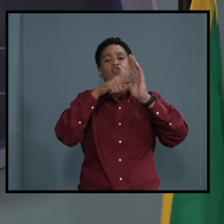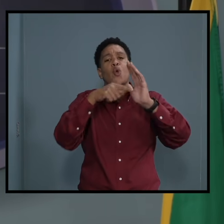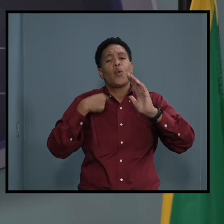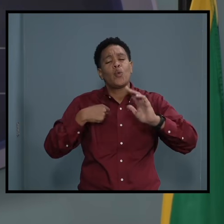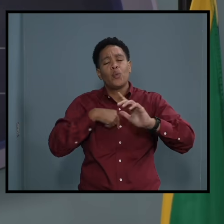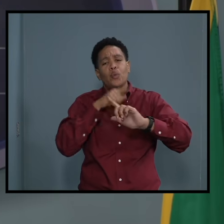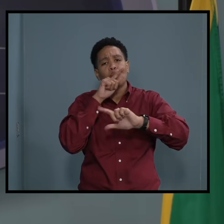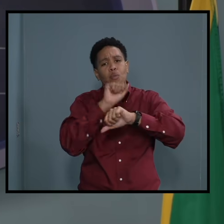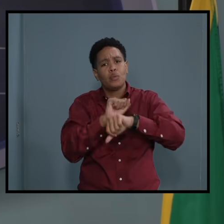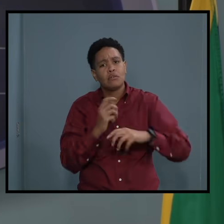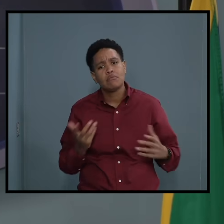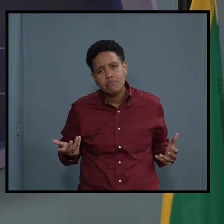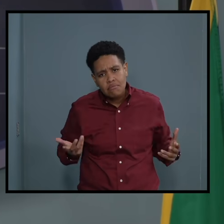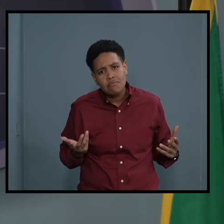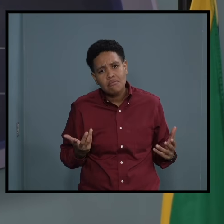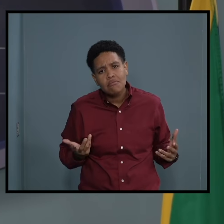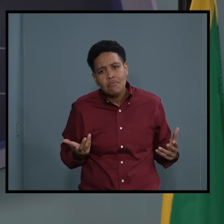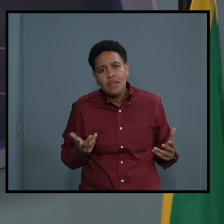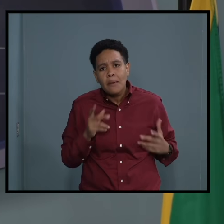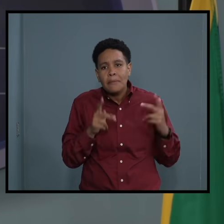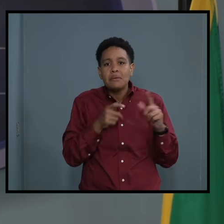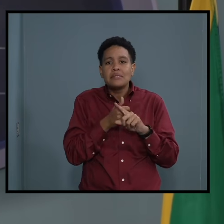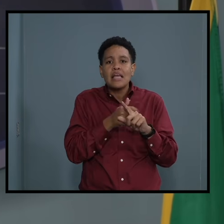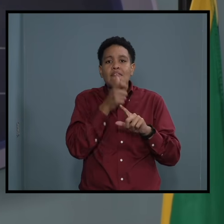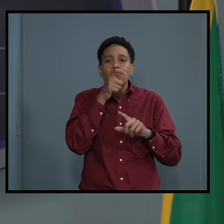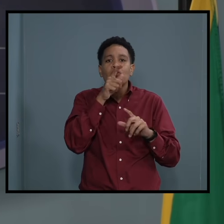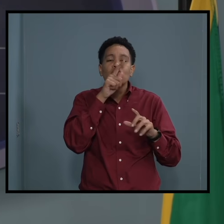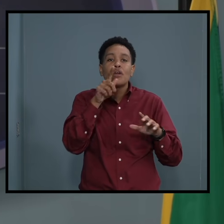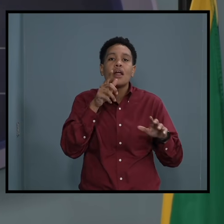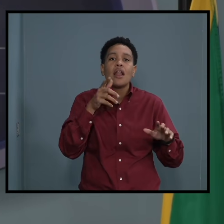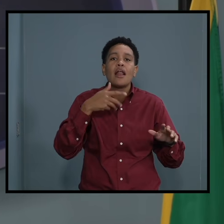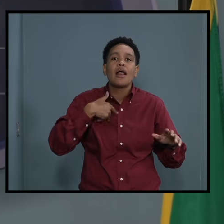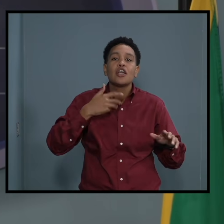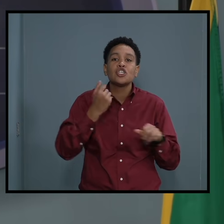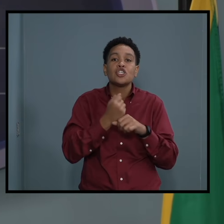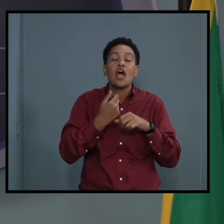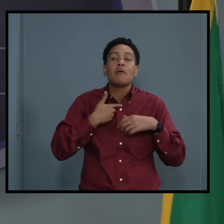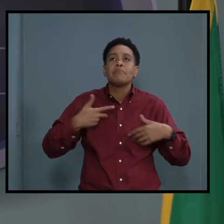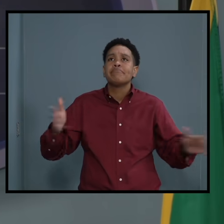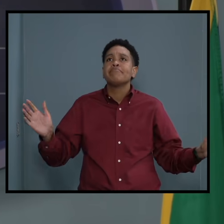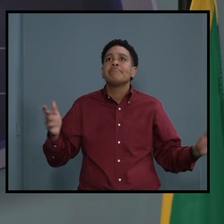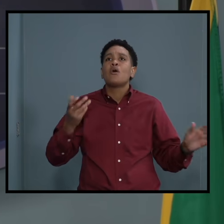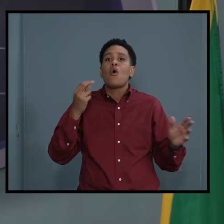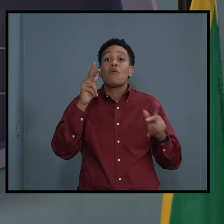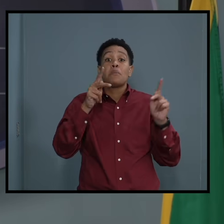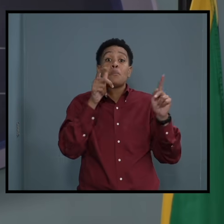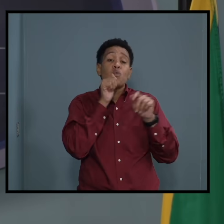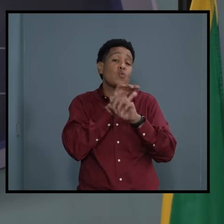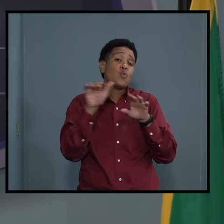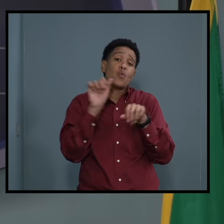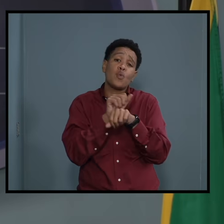care to persons who have been displaced from their jobs and for persons who are not employed.